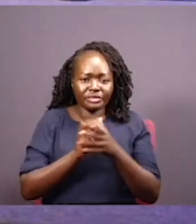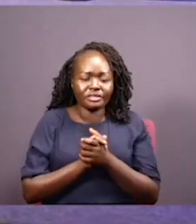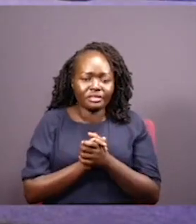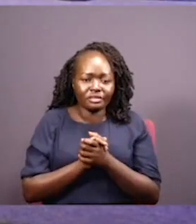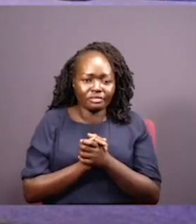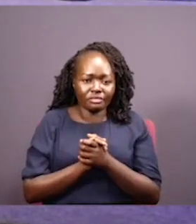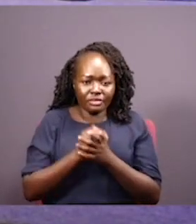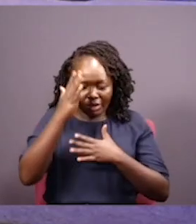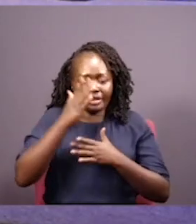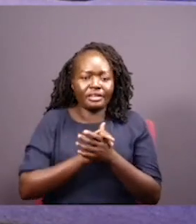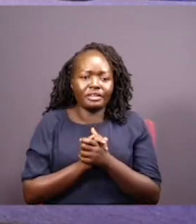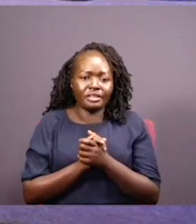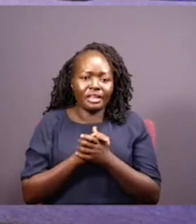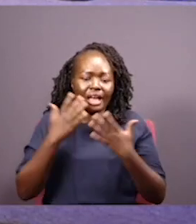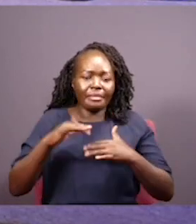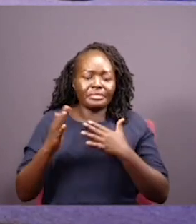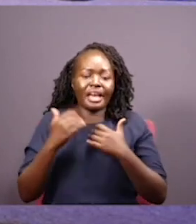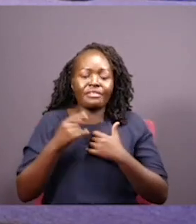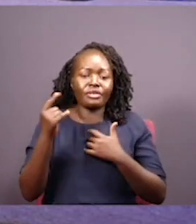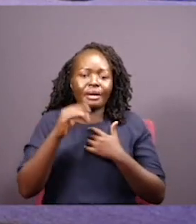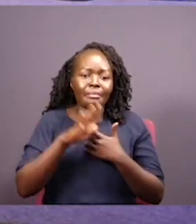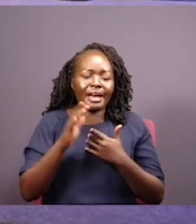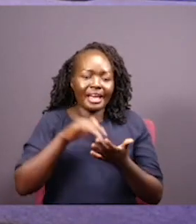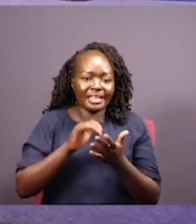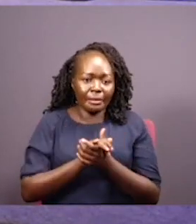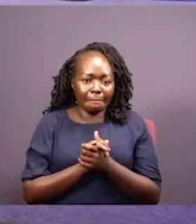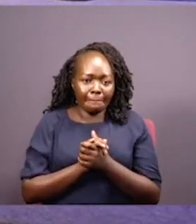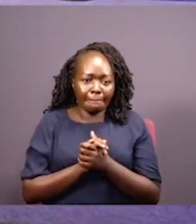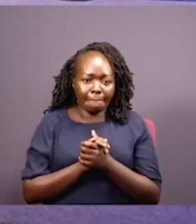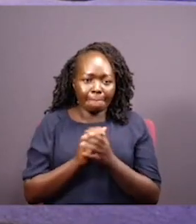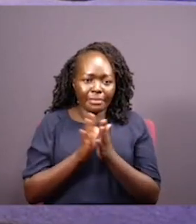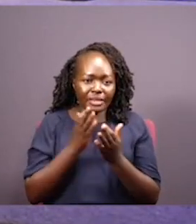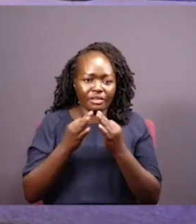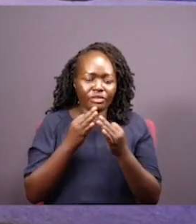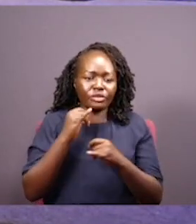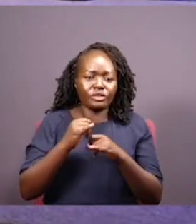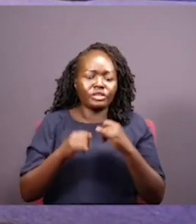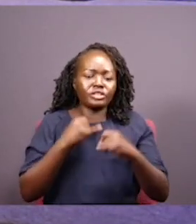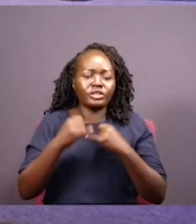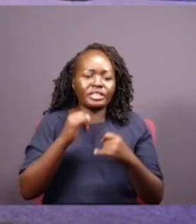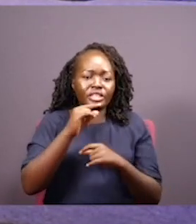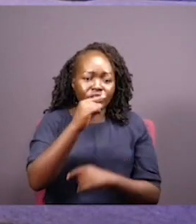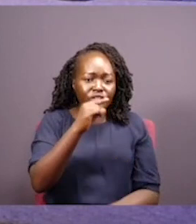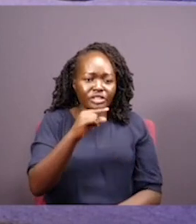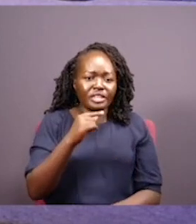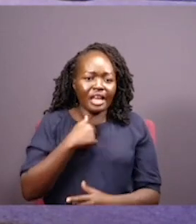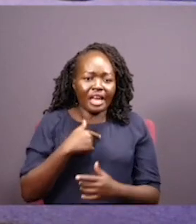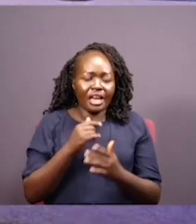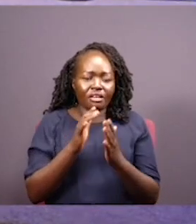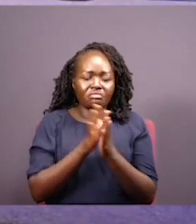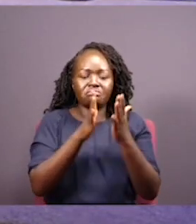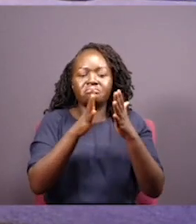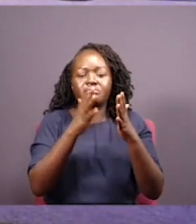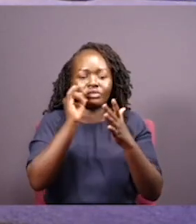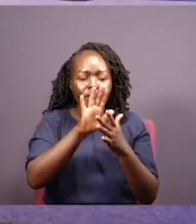having you come back again. Looking forward. And if you enjoyed Gigi's moderation, just put some digital hand claps there in the